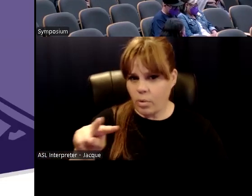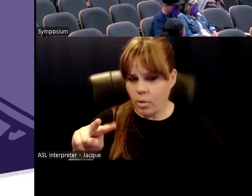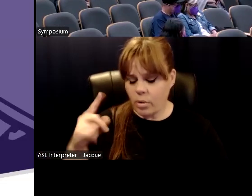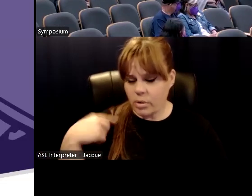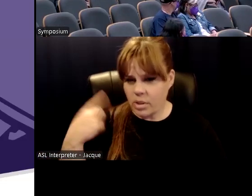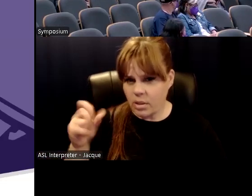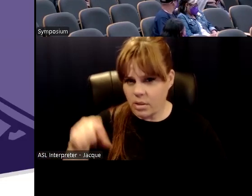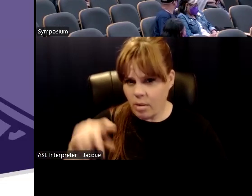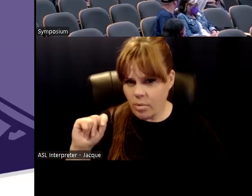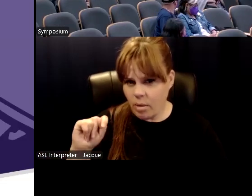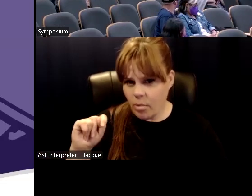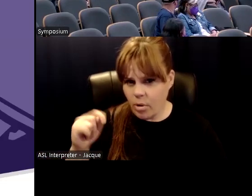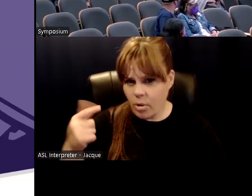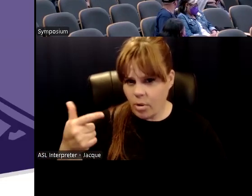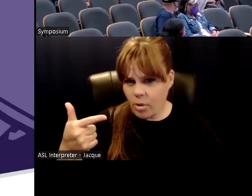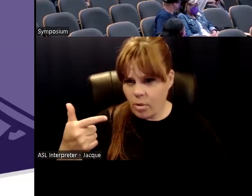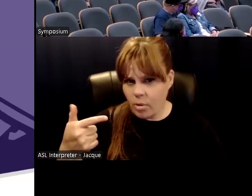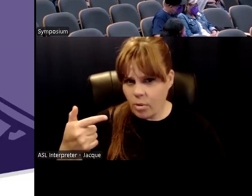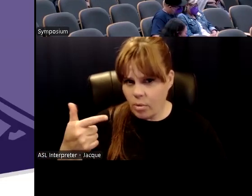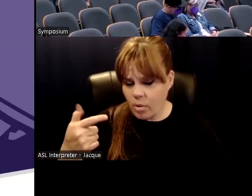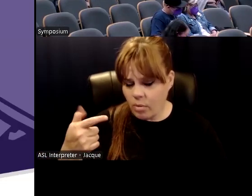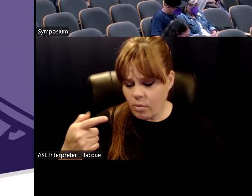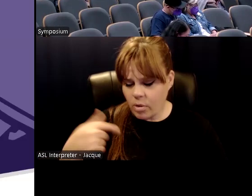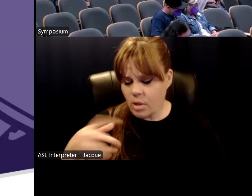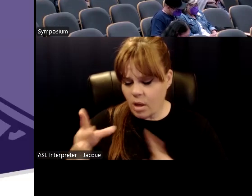September 21st that I got COVID